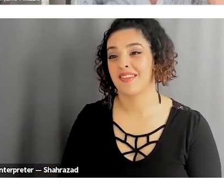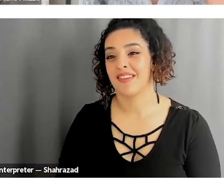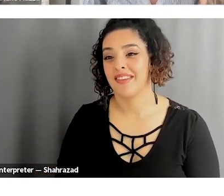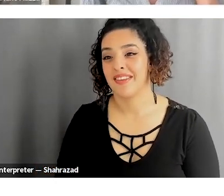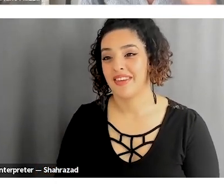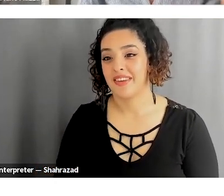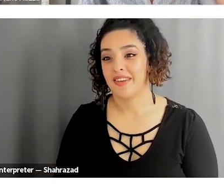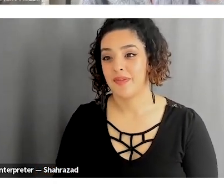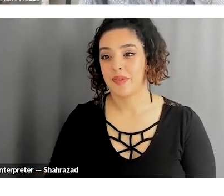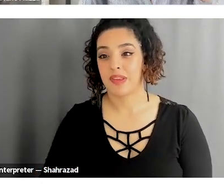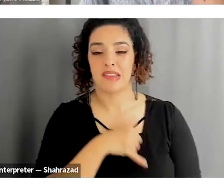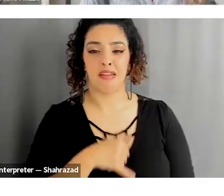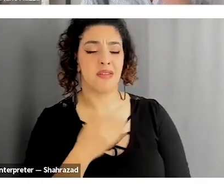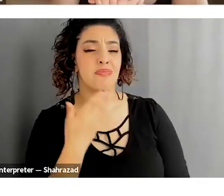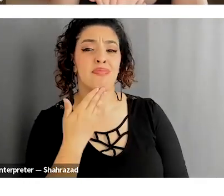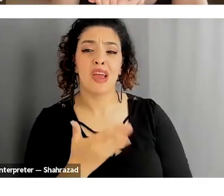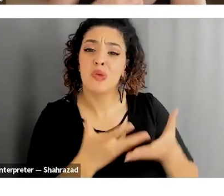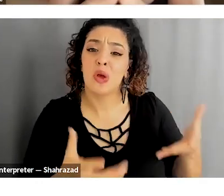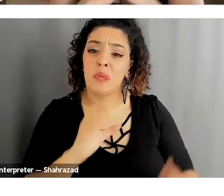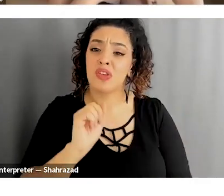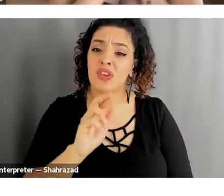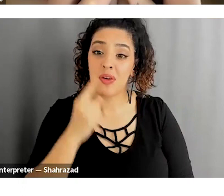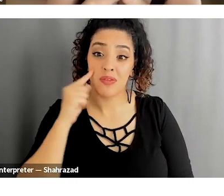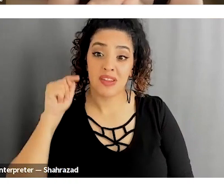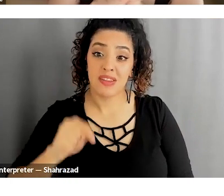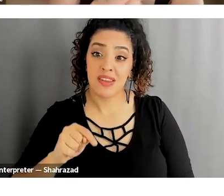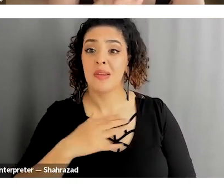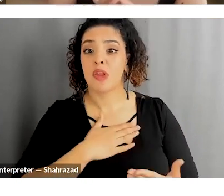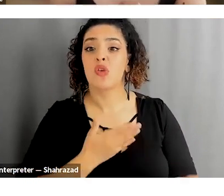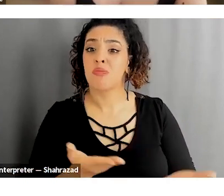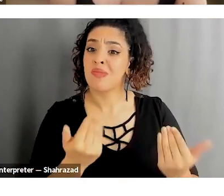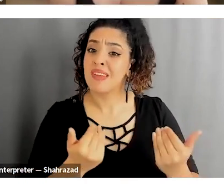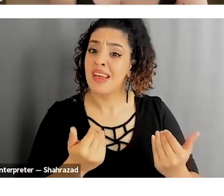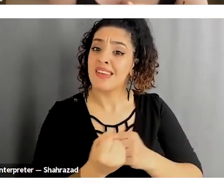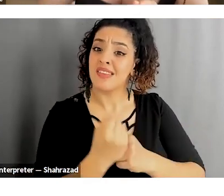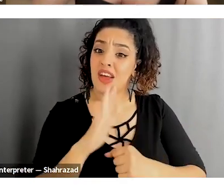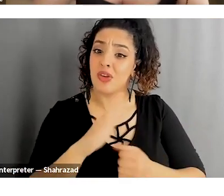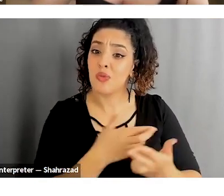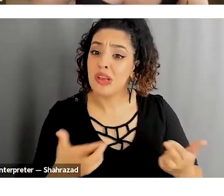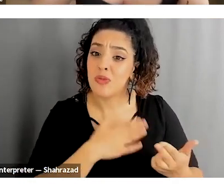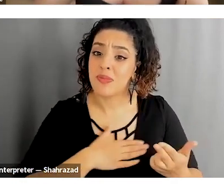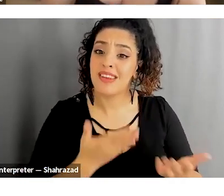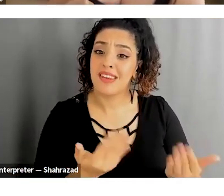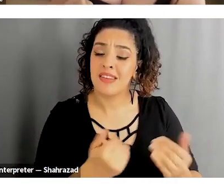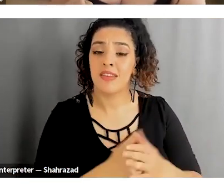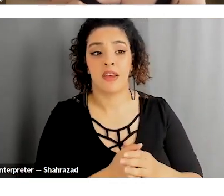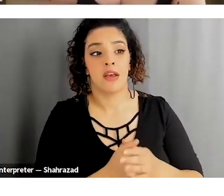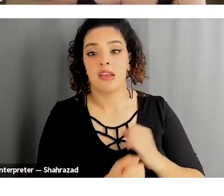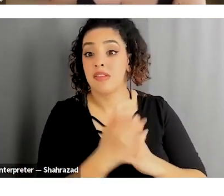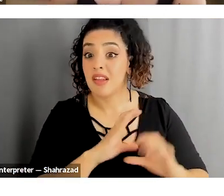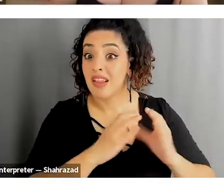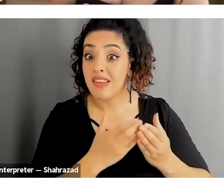Good. But thank you so much, Cara, for this. Let's send us your resources. Send us, classes people can take